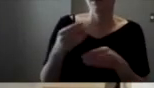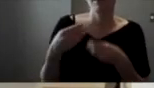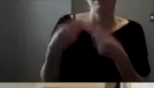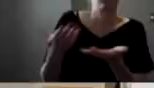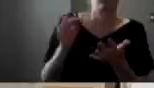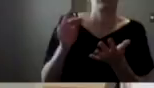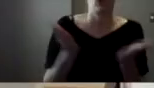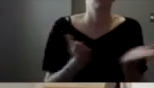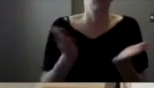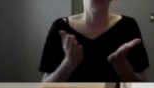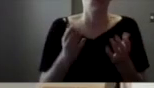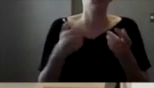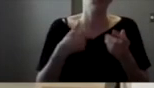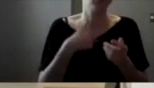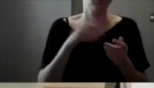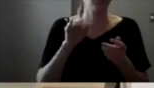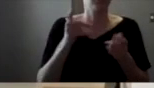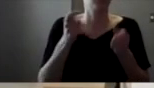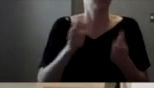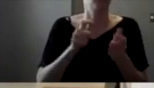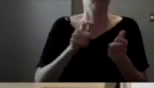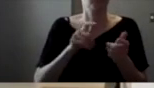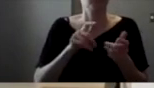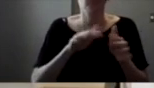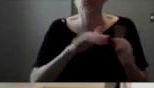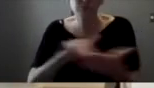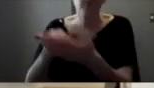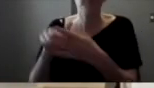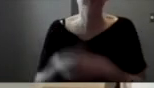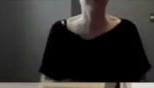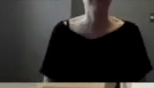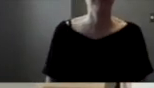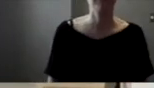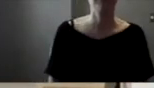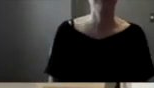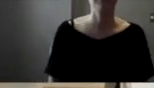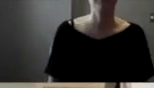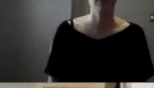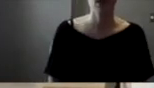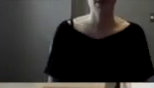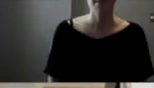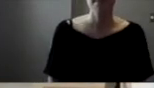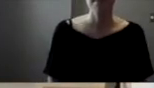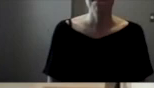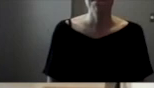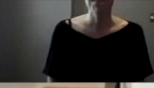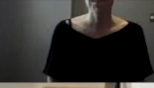Next. And the other thing is just to point out, of course,